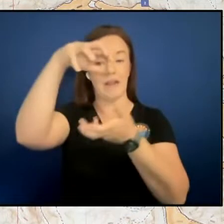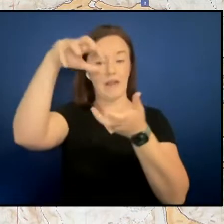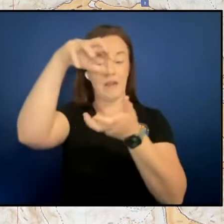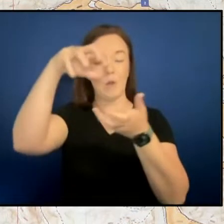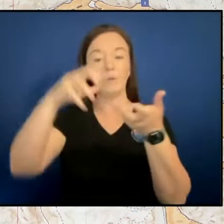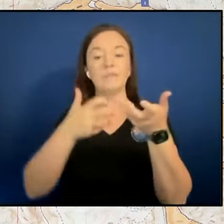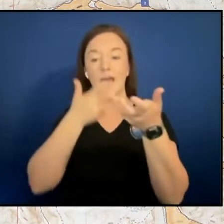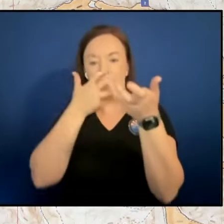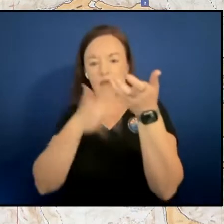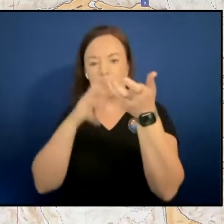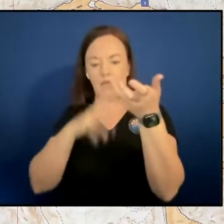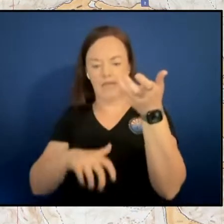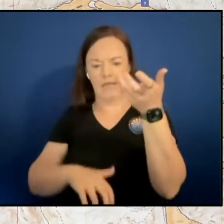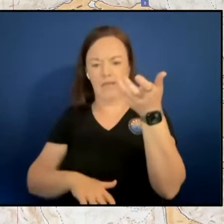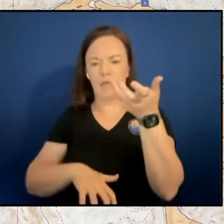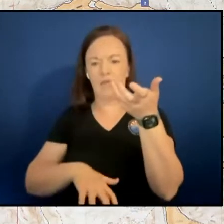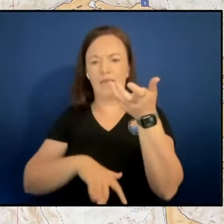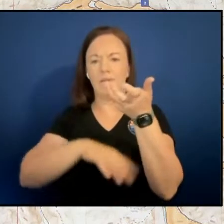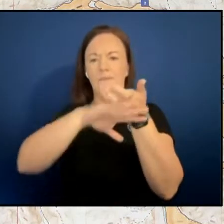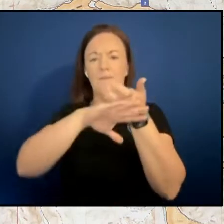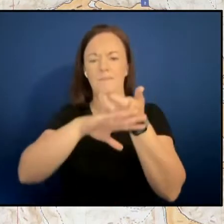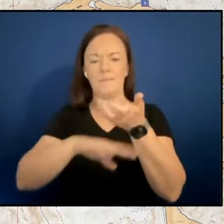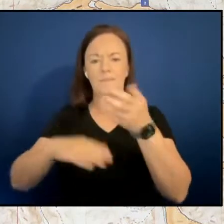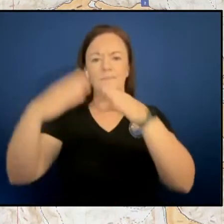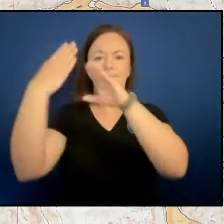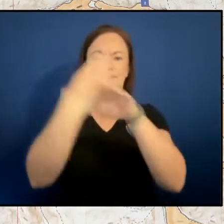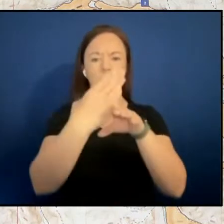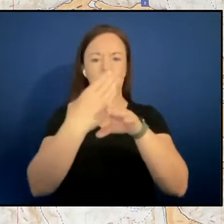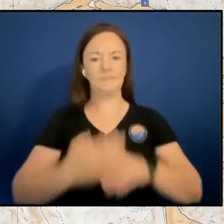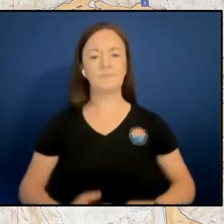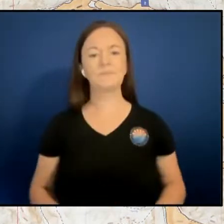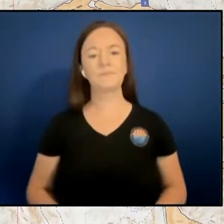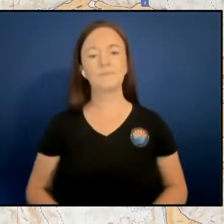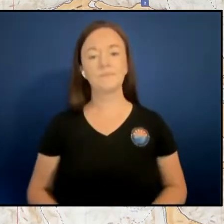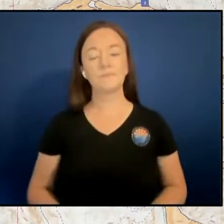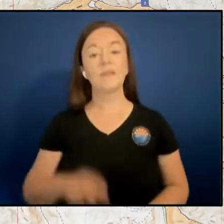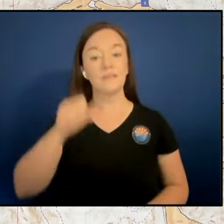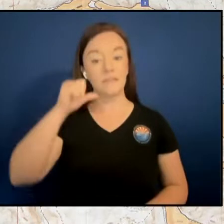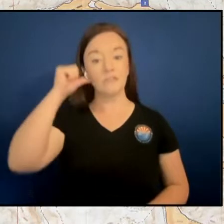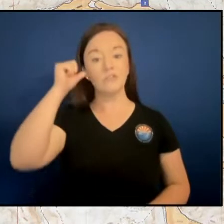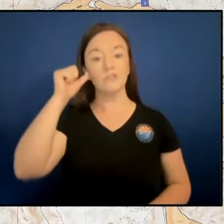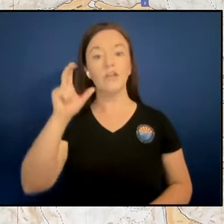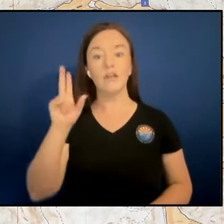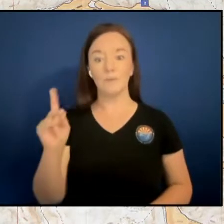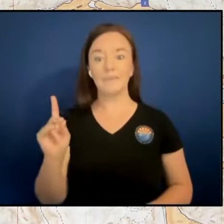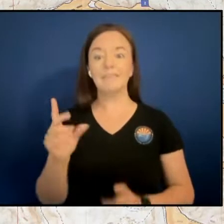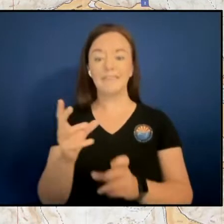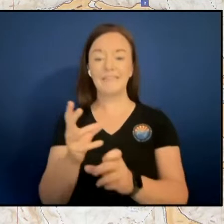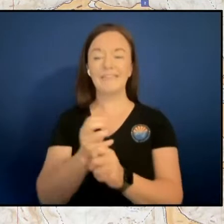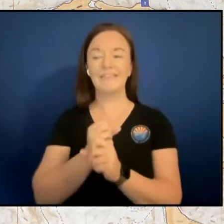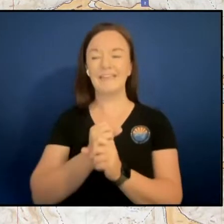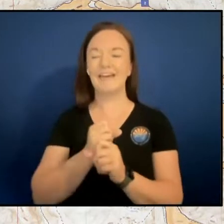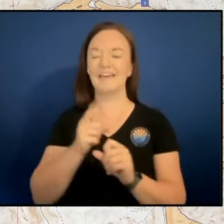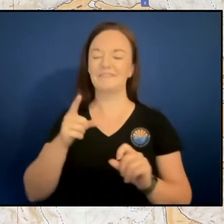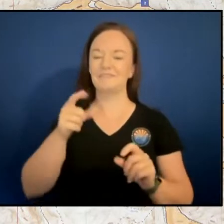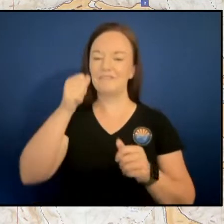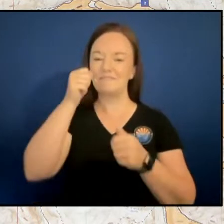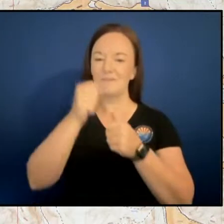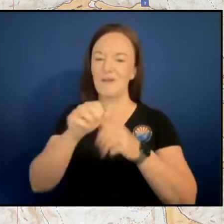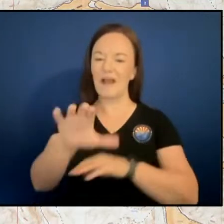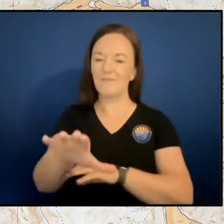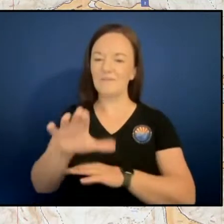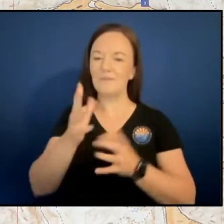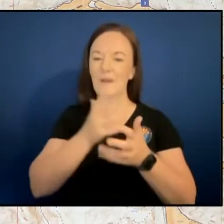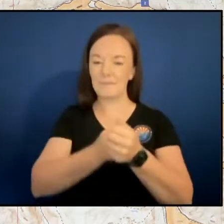get yesterday during the day, and it was the basis of the very ugly drawing I made, if you watch that afternoon update, was